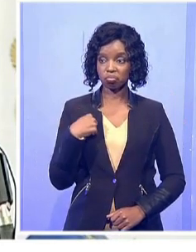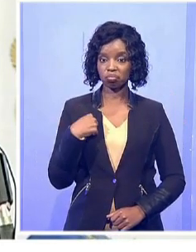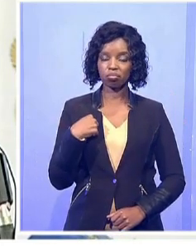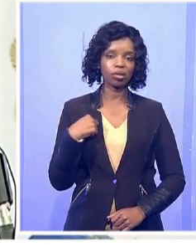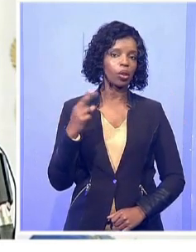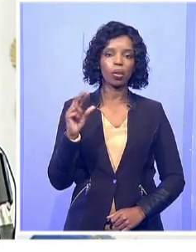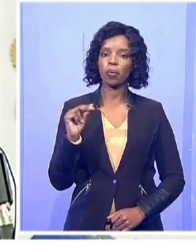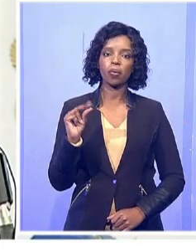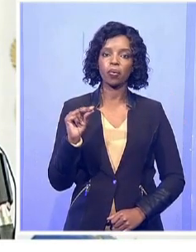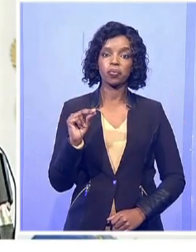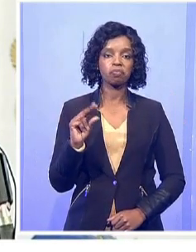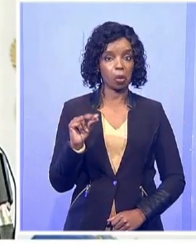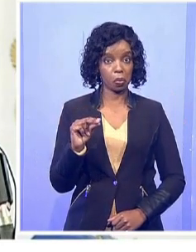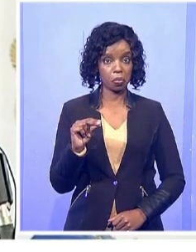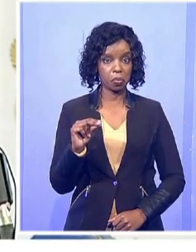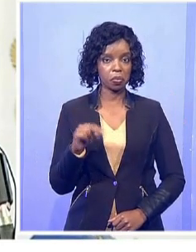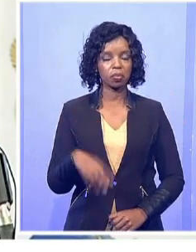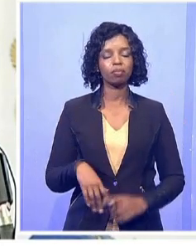No.